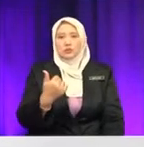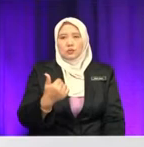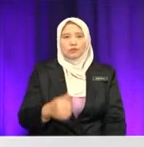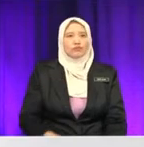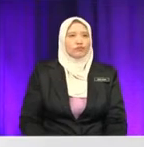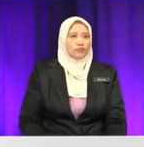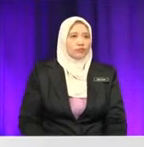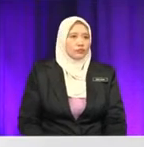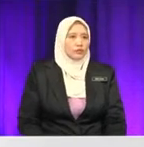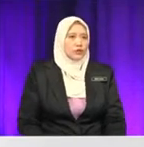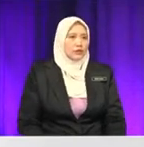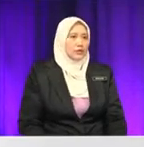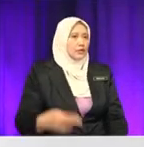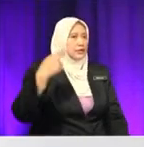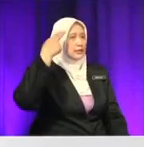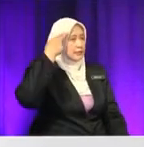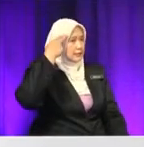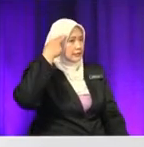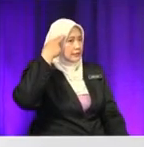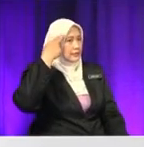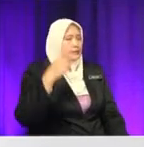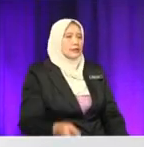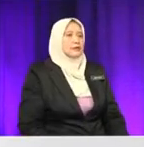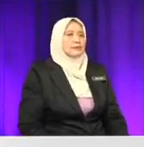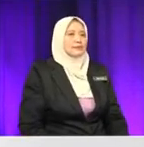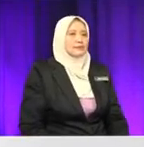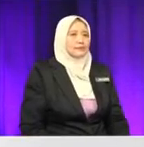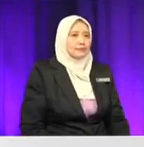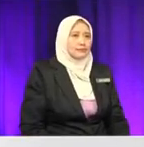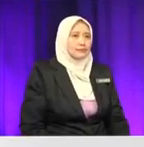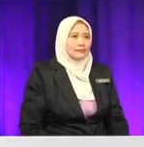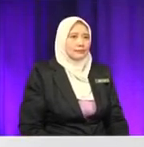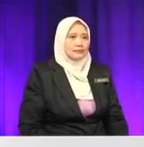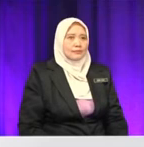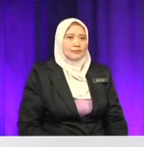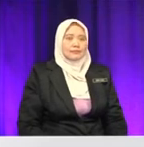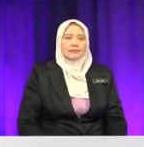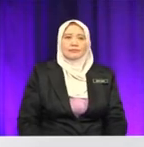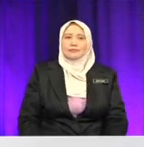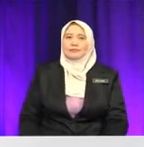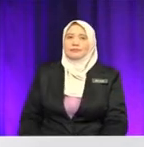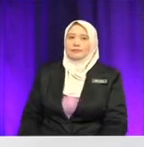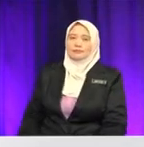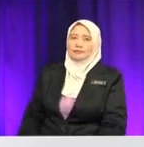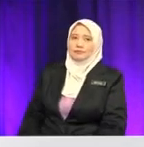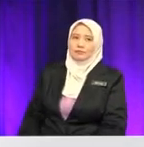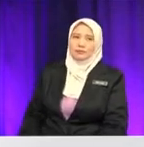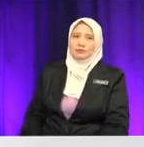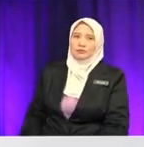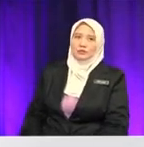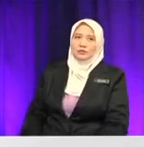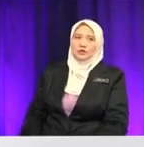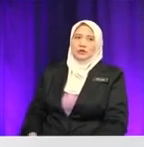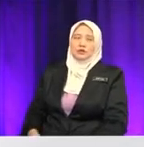Madam, can I try? Okay, Hasif. What is your best choice, Hasif? You have to decide. Personally, I